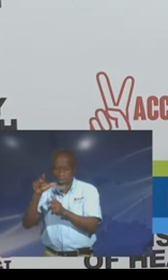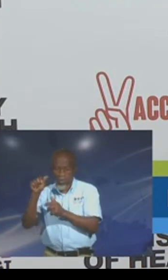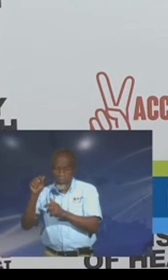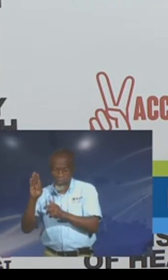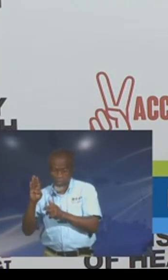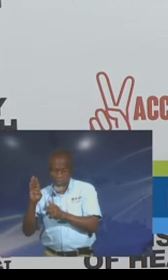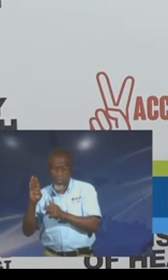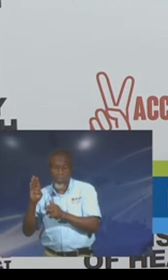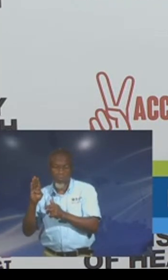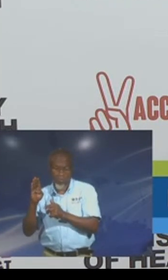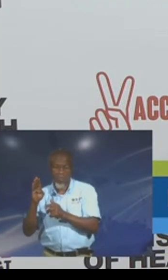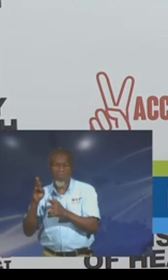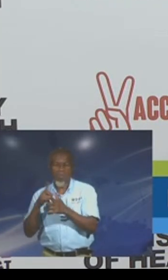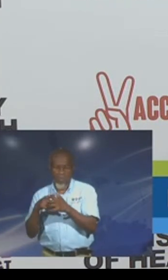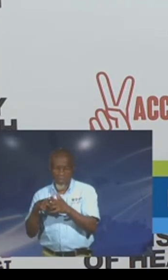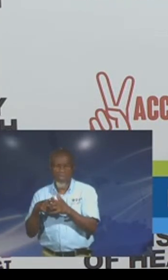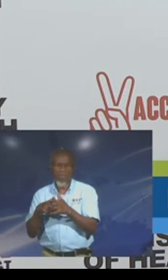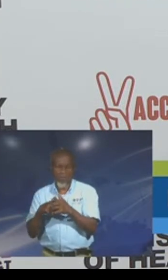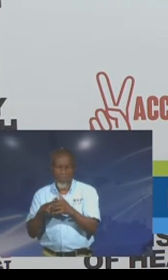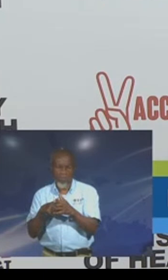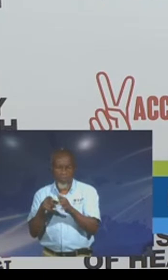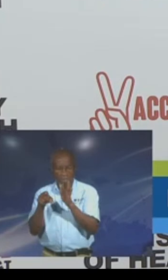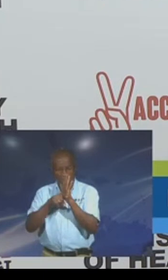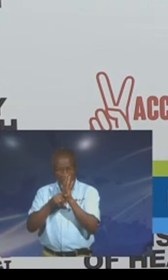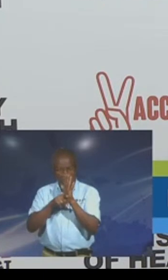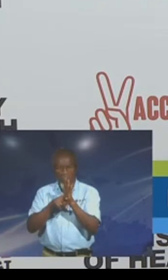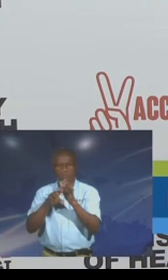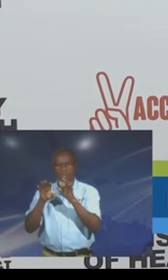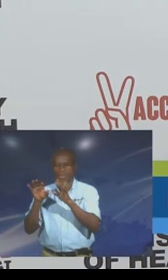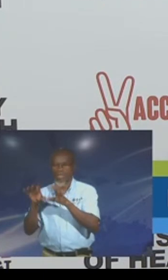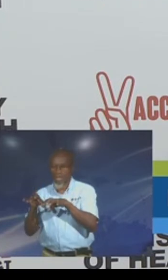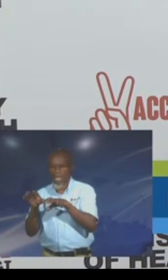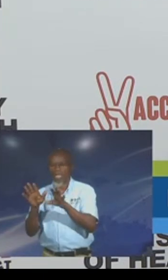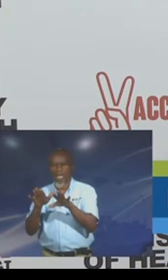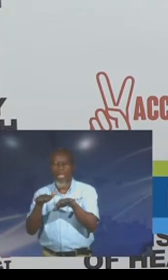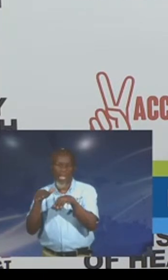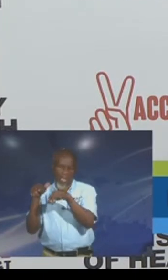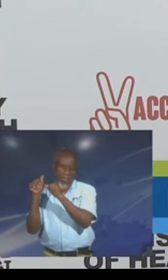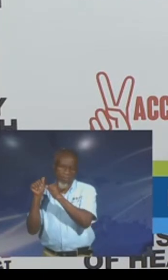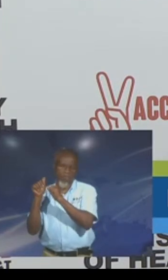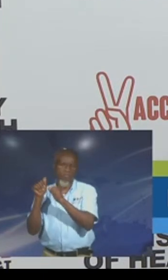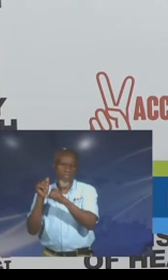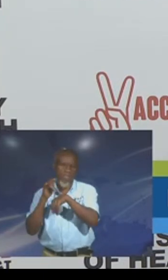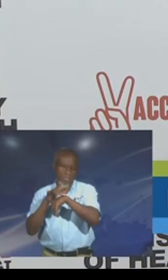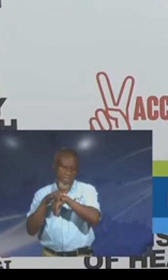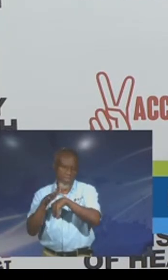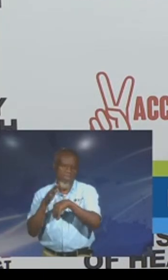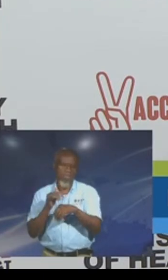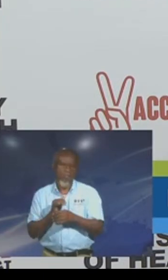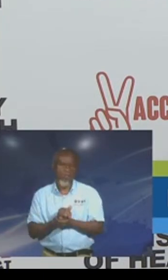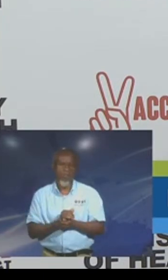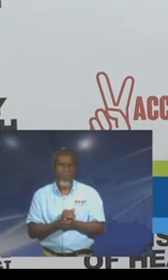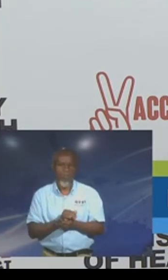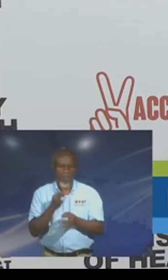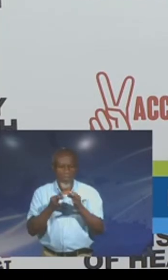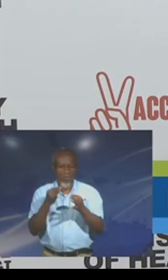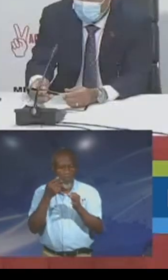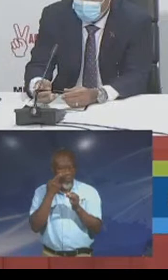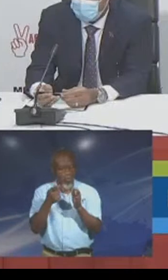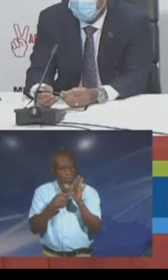isolation earlier based on the result of the test. So they can release you earlier if you have a negative test.